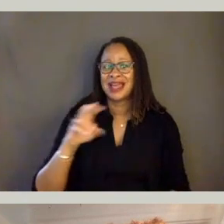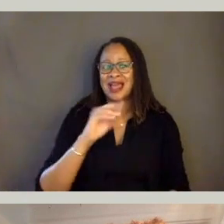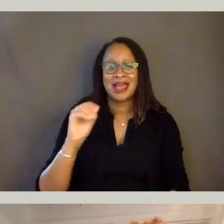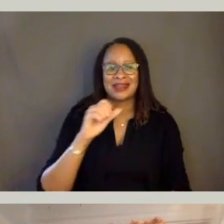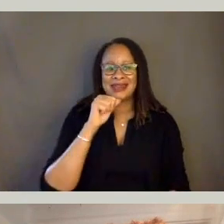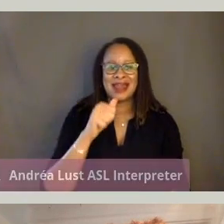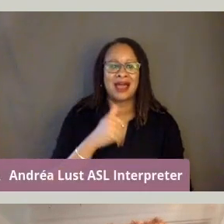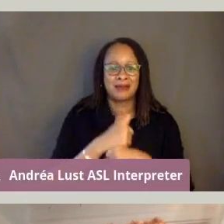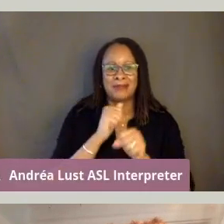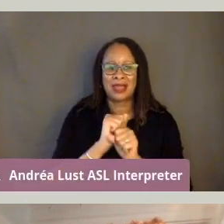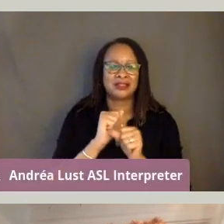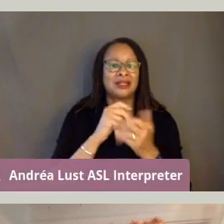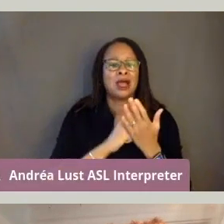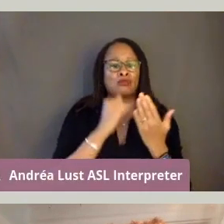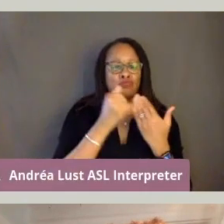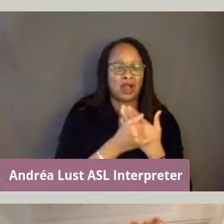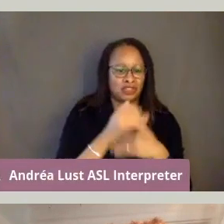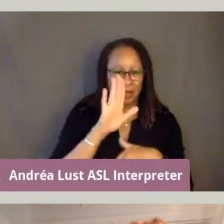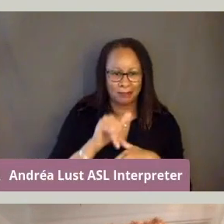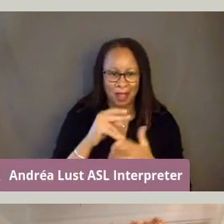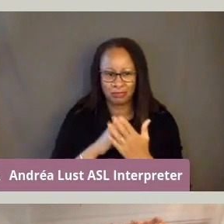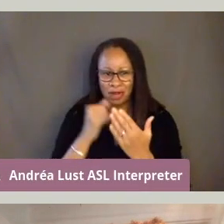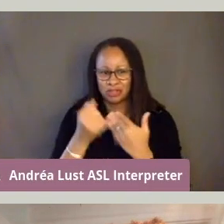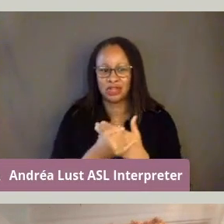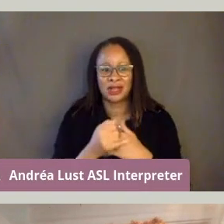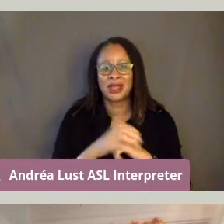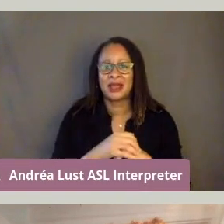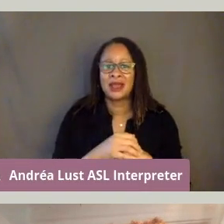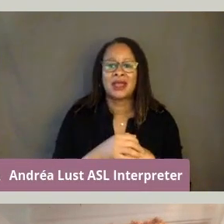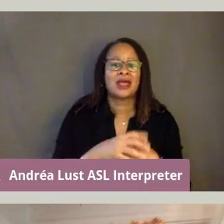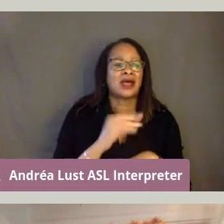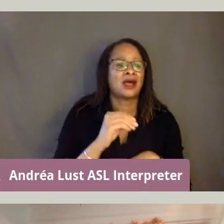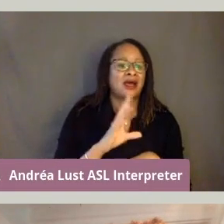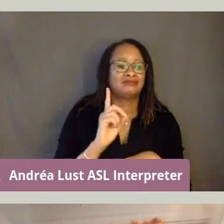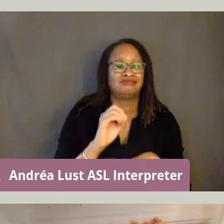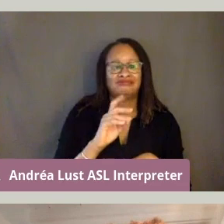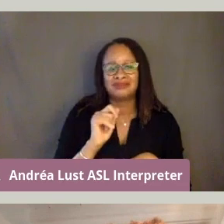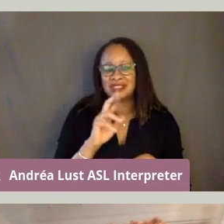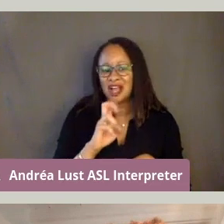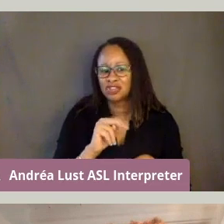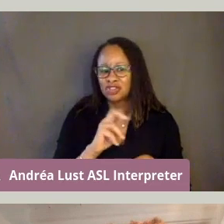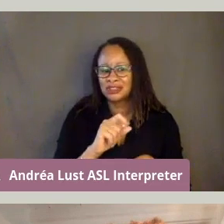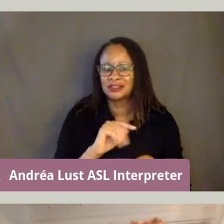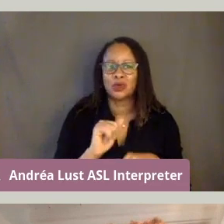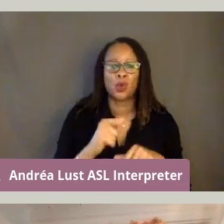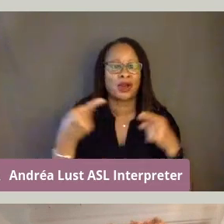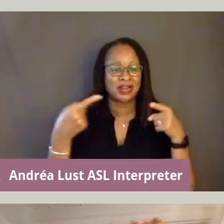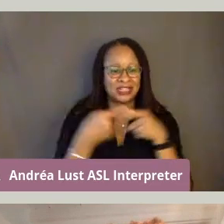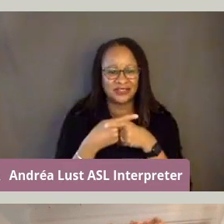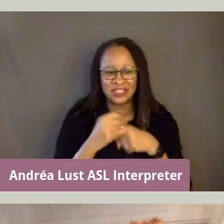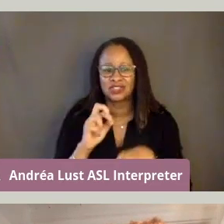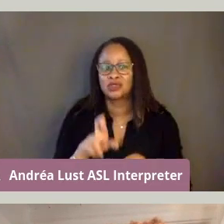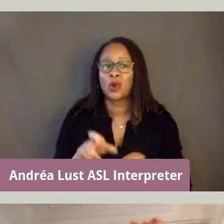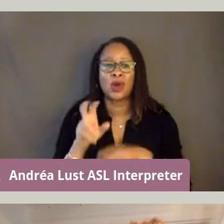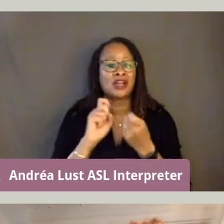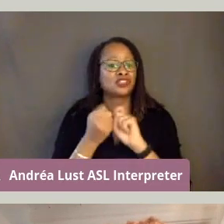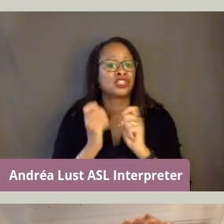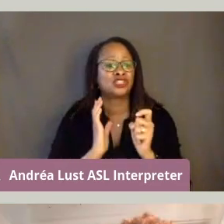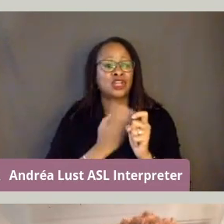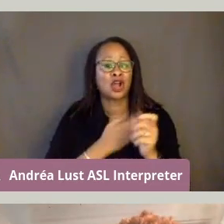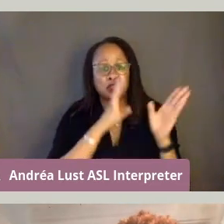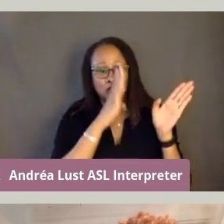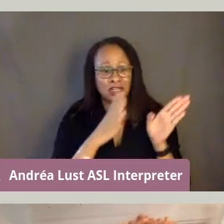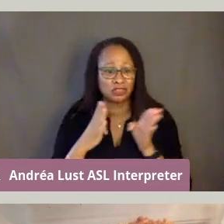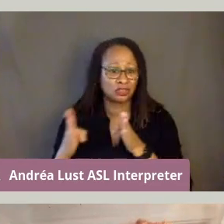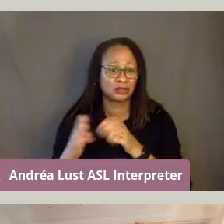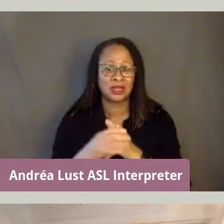making project by project either deductions or interventions in terms of changing our strategies.